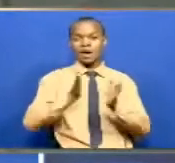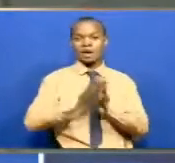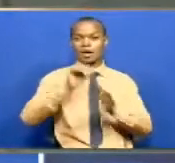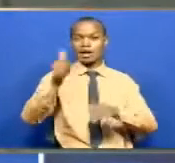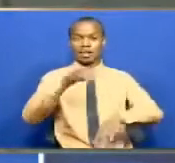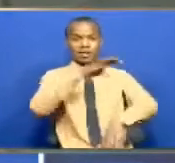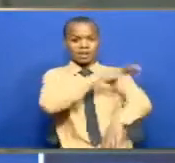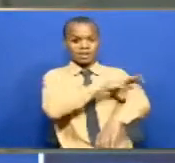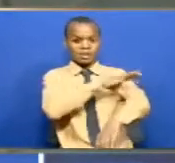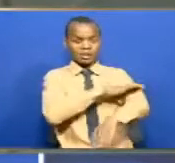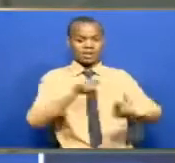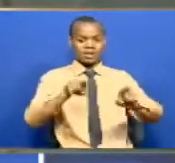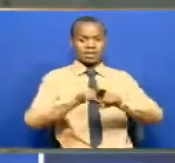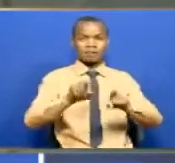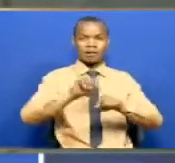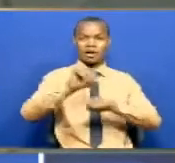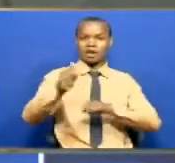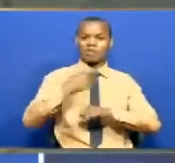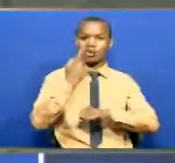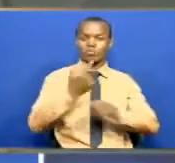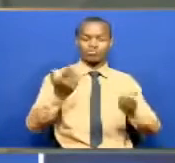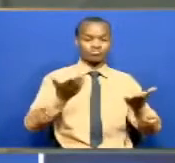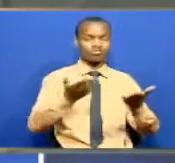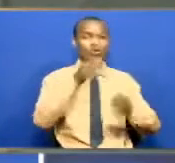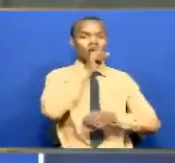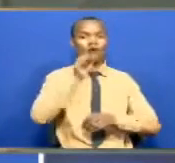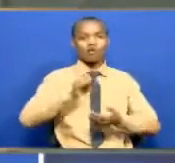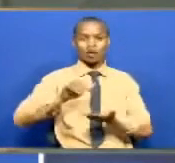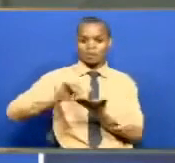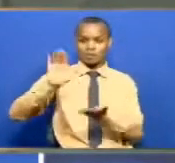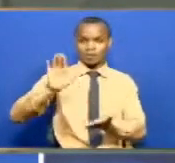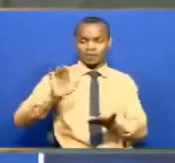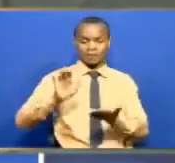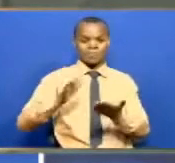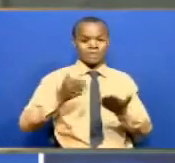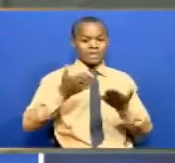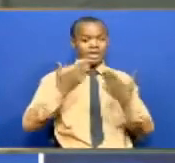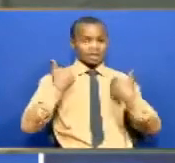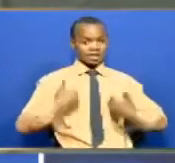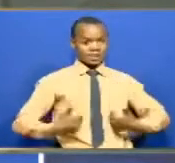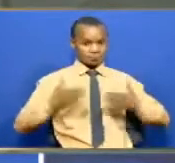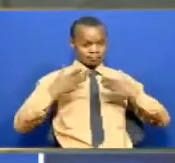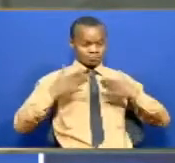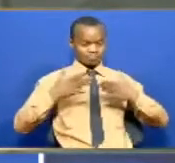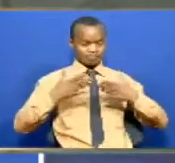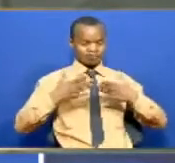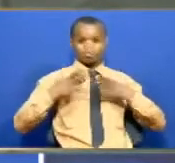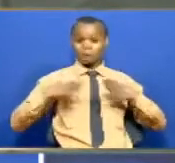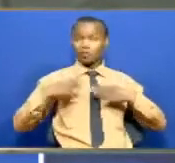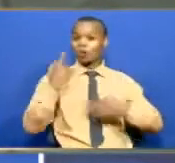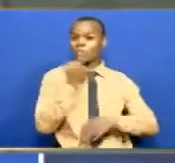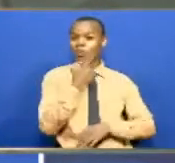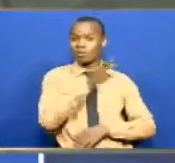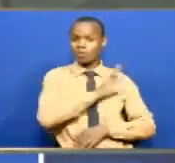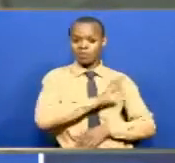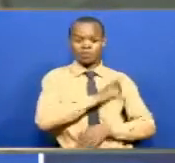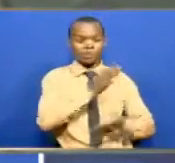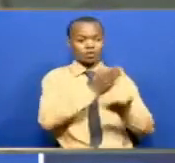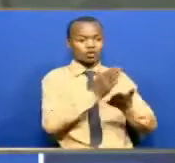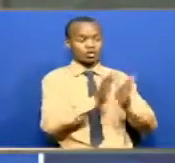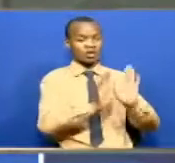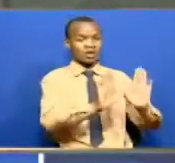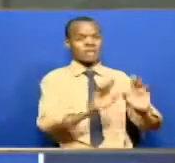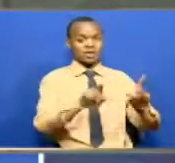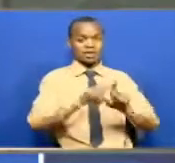rendered immobile because of their advanced age. Some of the beneficiaries had been abandoned by their kins, while